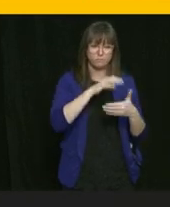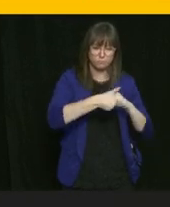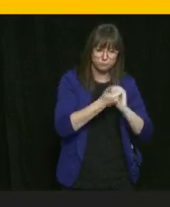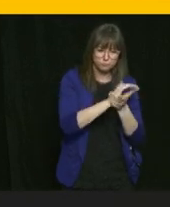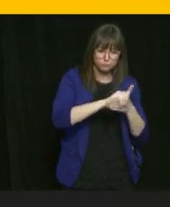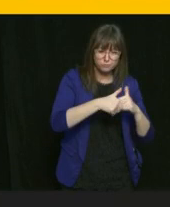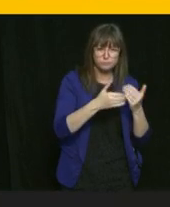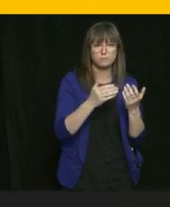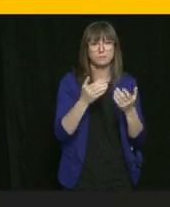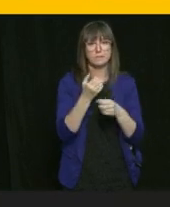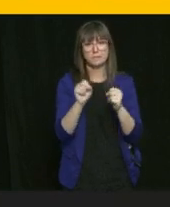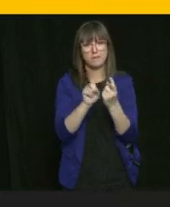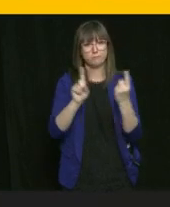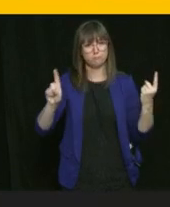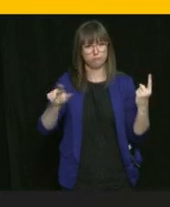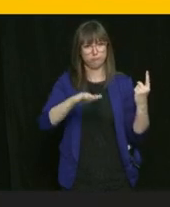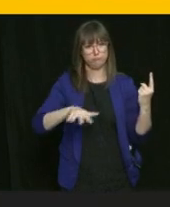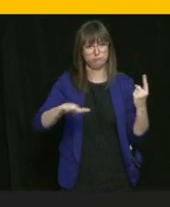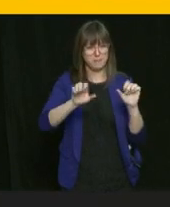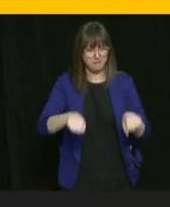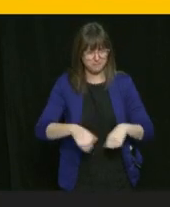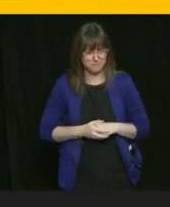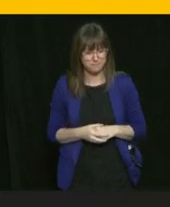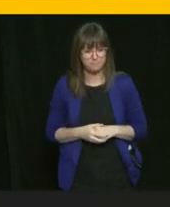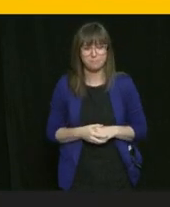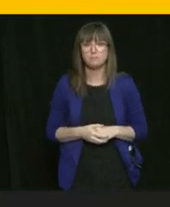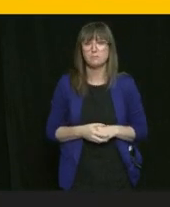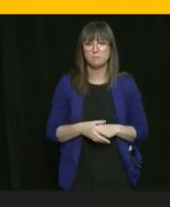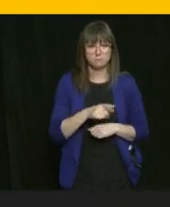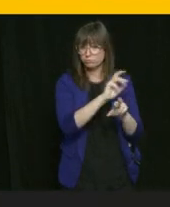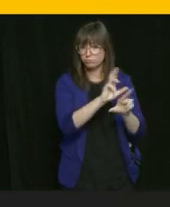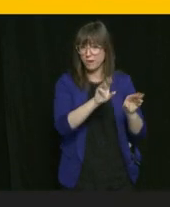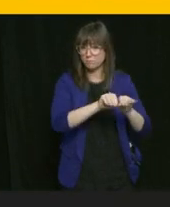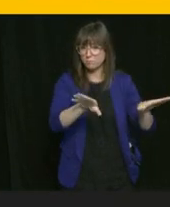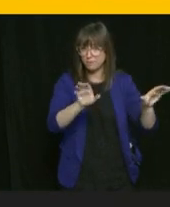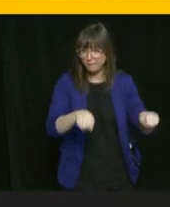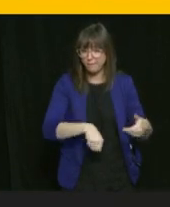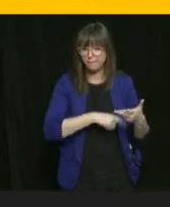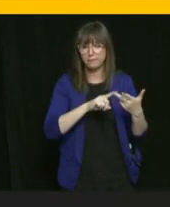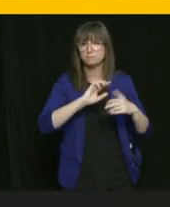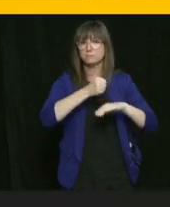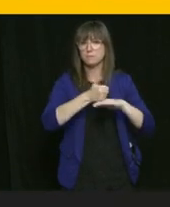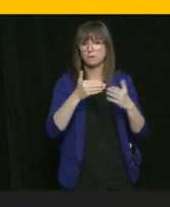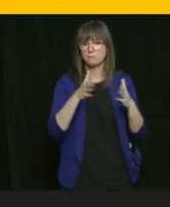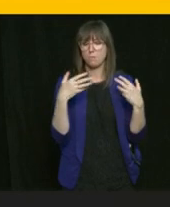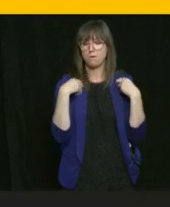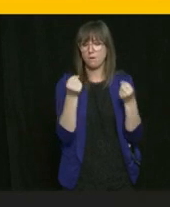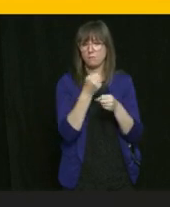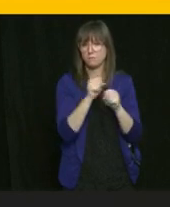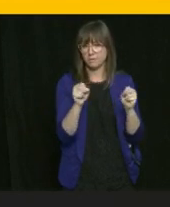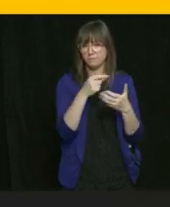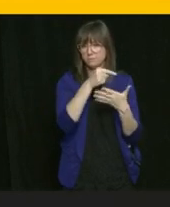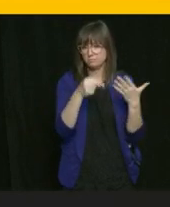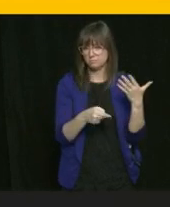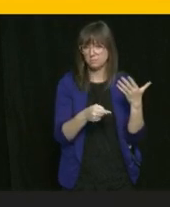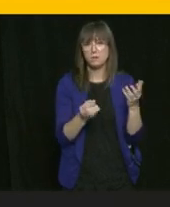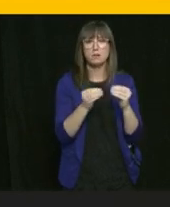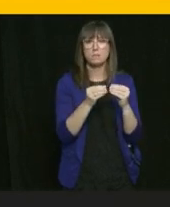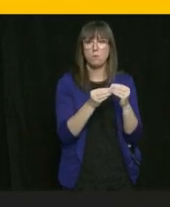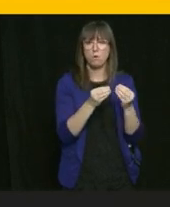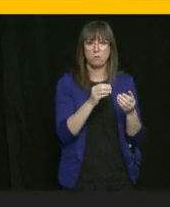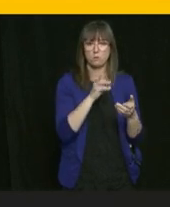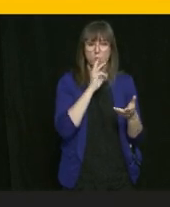barriers. Finally, to keep people of every age safe, safety measures like additional hand-washing stations and